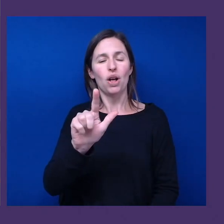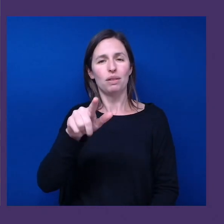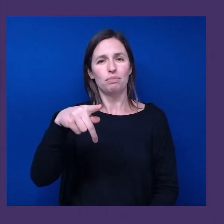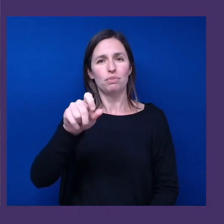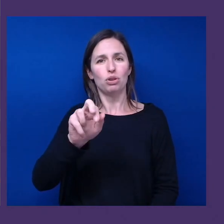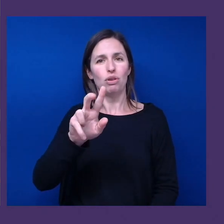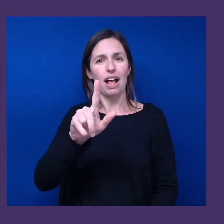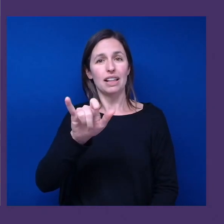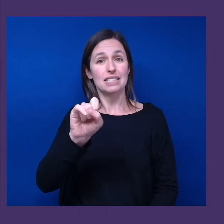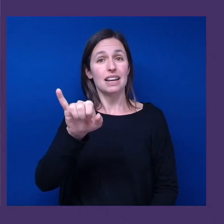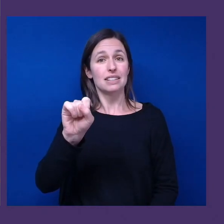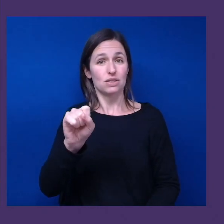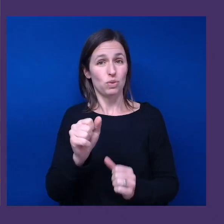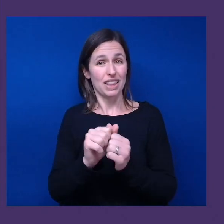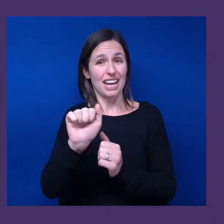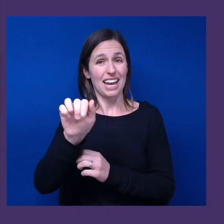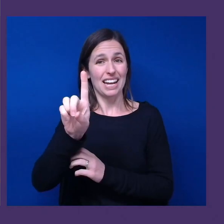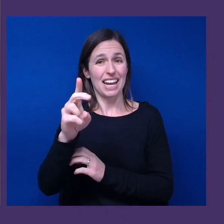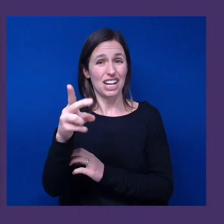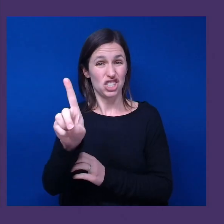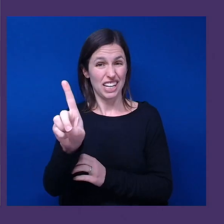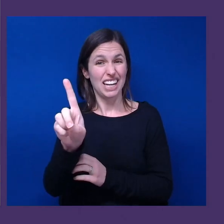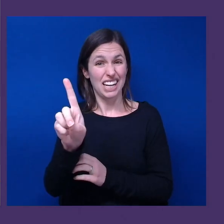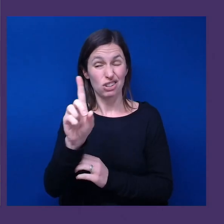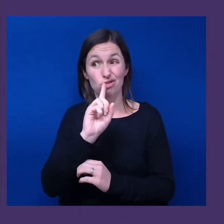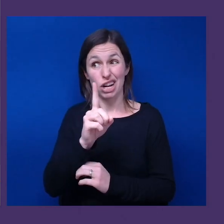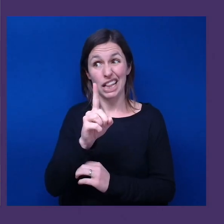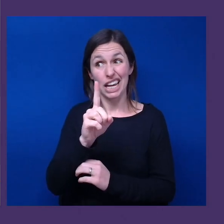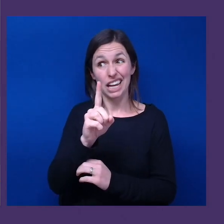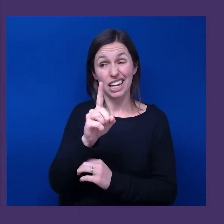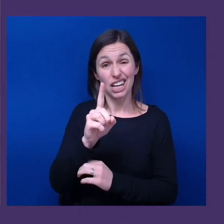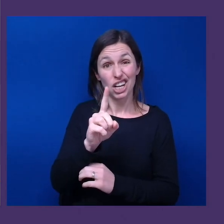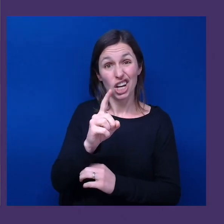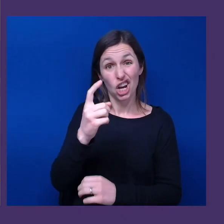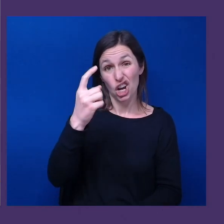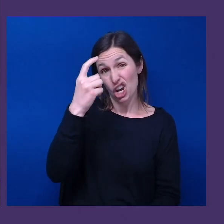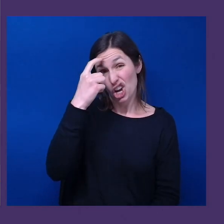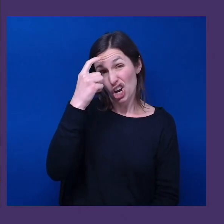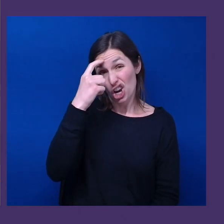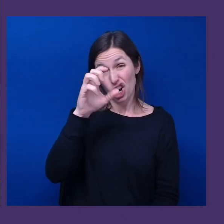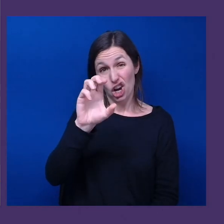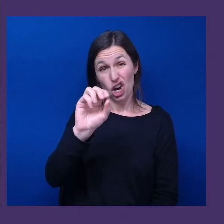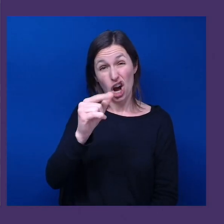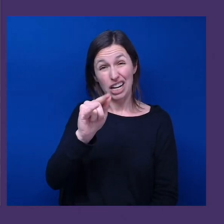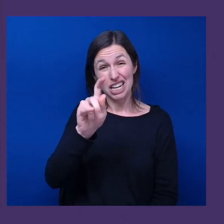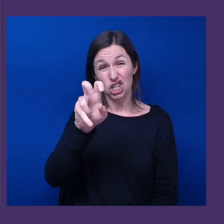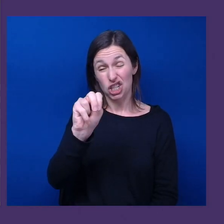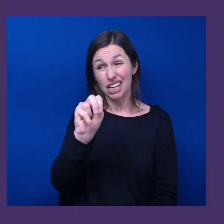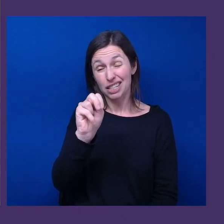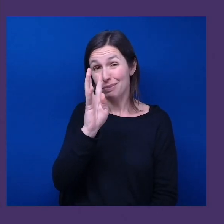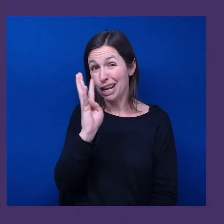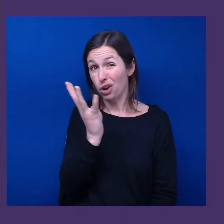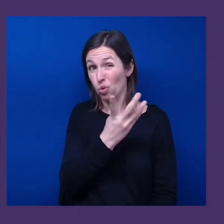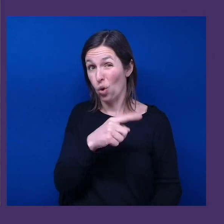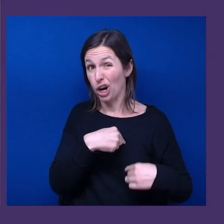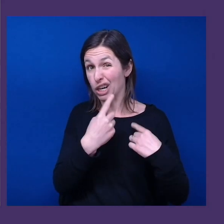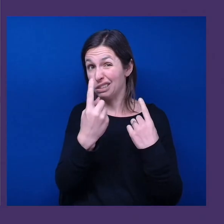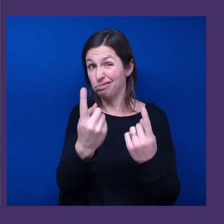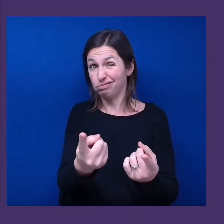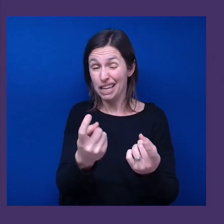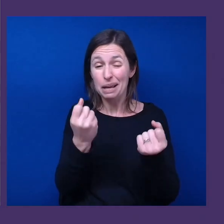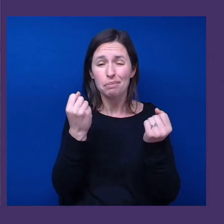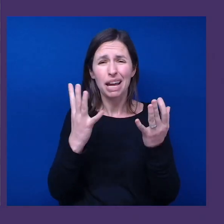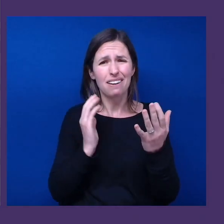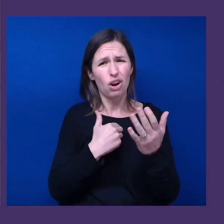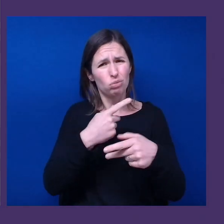cognition has been ignored, and we need to make sure that we're focusing on cognition, especially because a lot of our products are now using